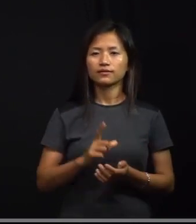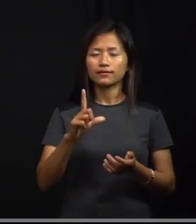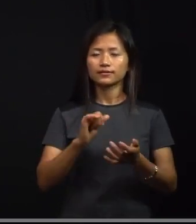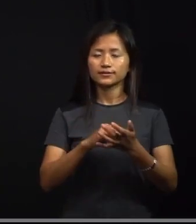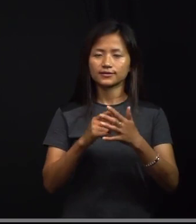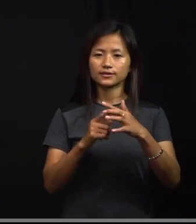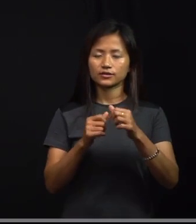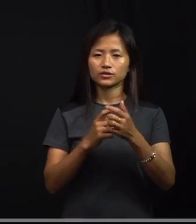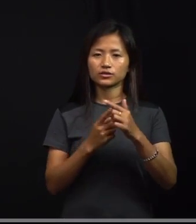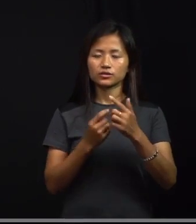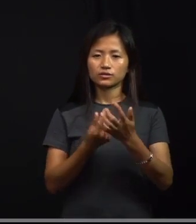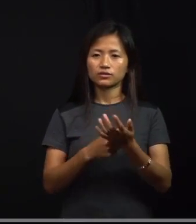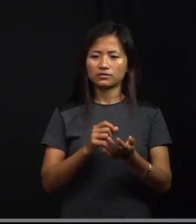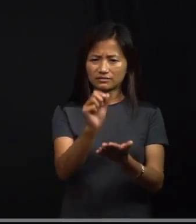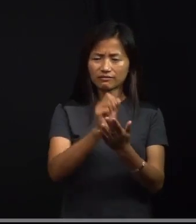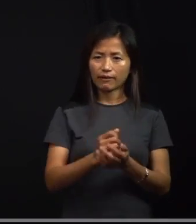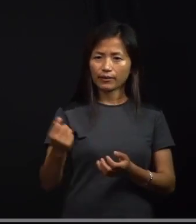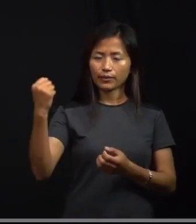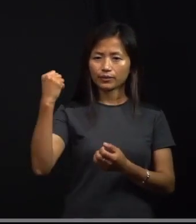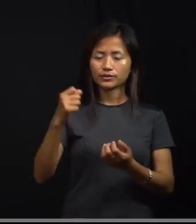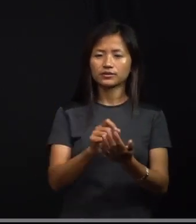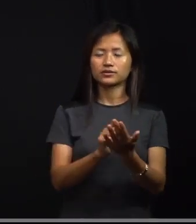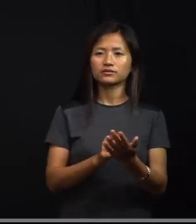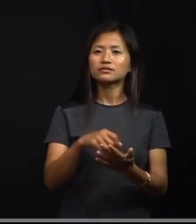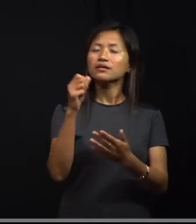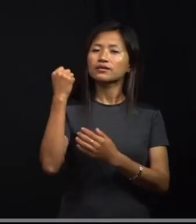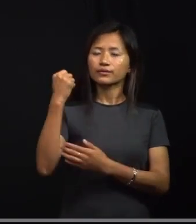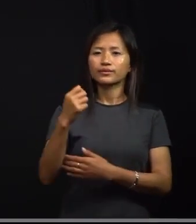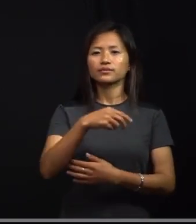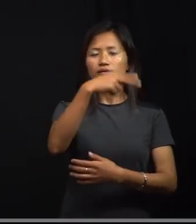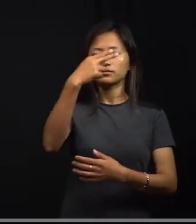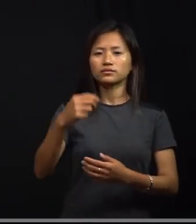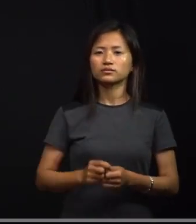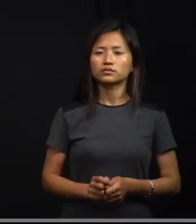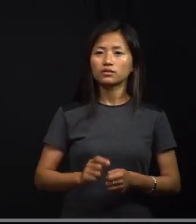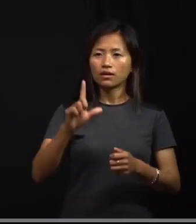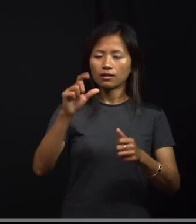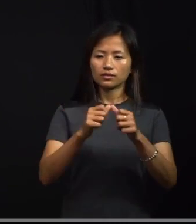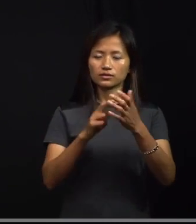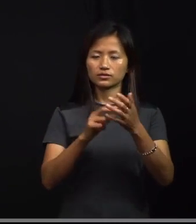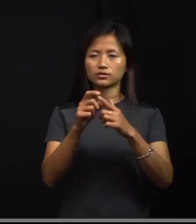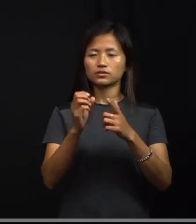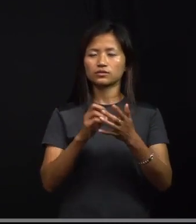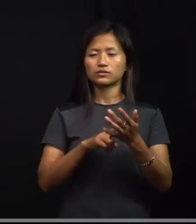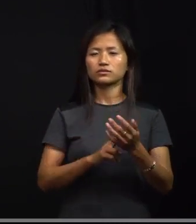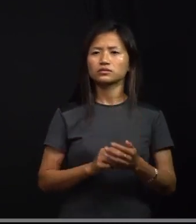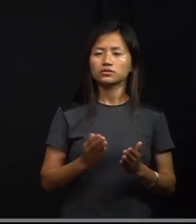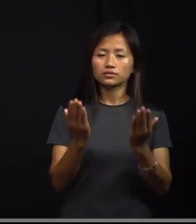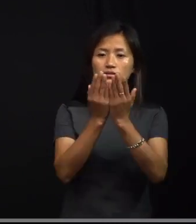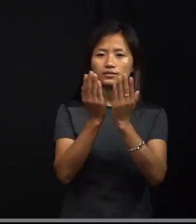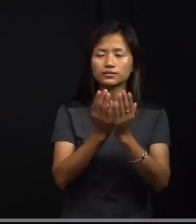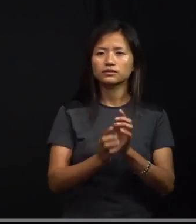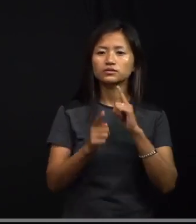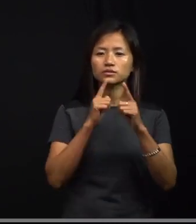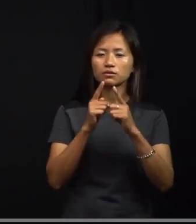he is a great writer, also a great artist, and he went to London to study. So he also